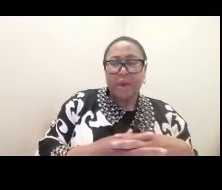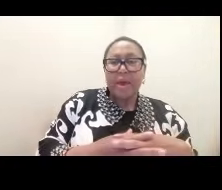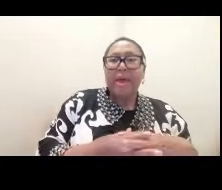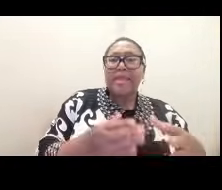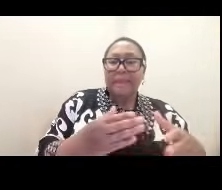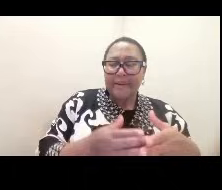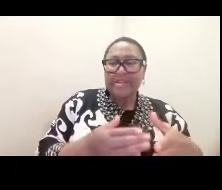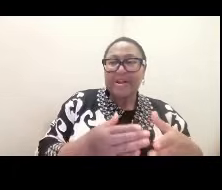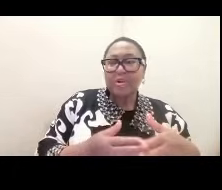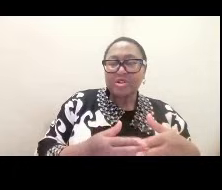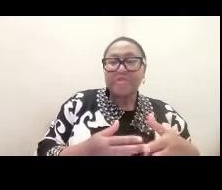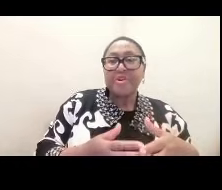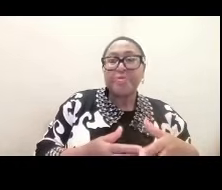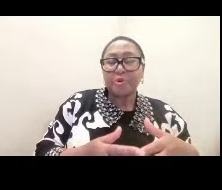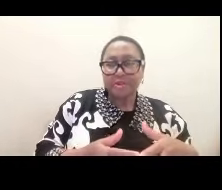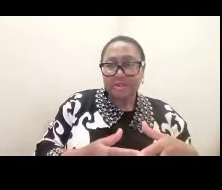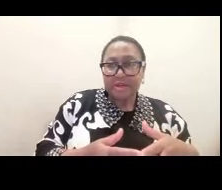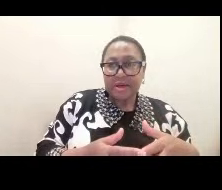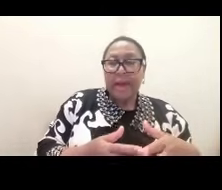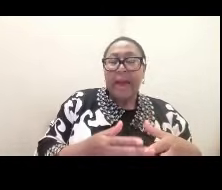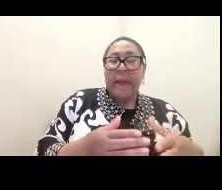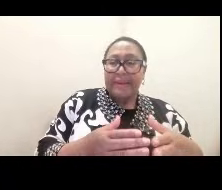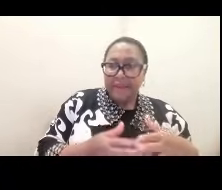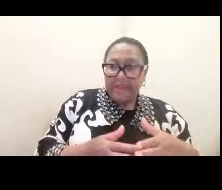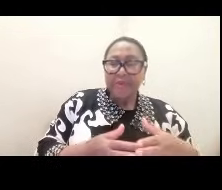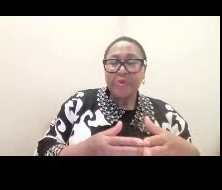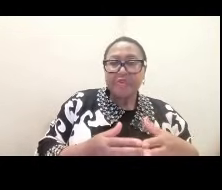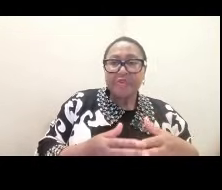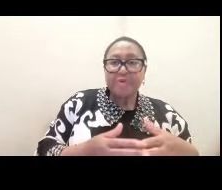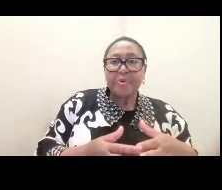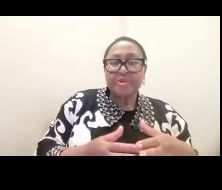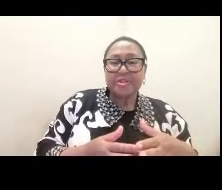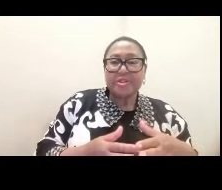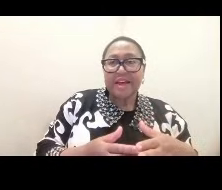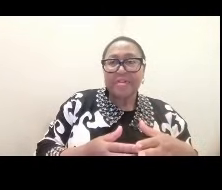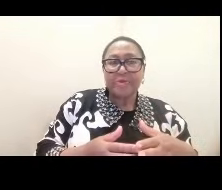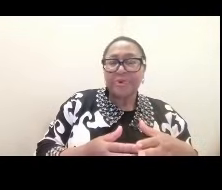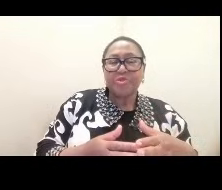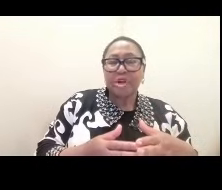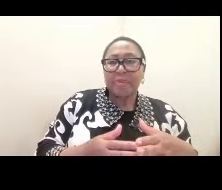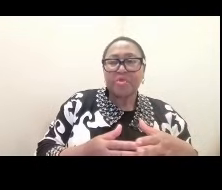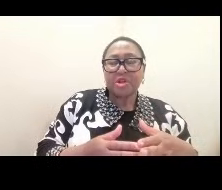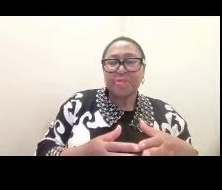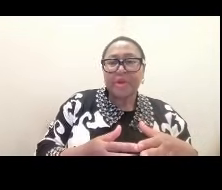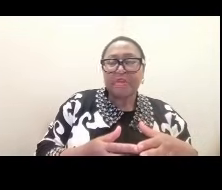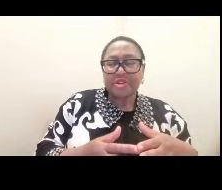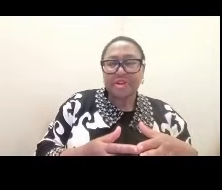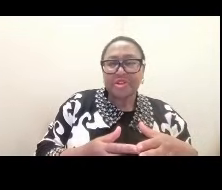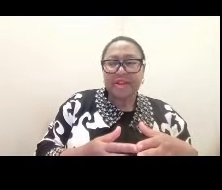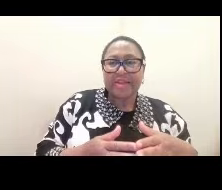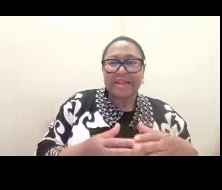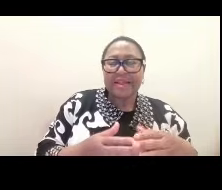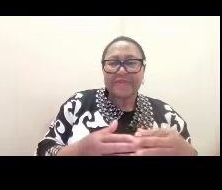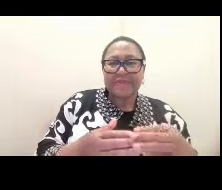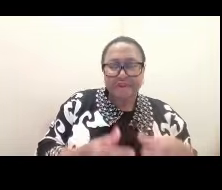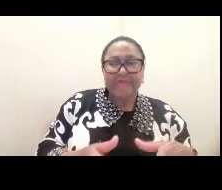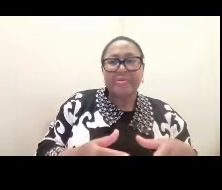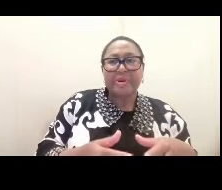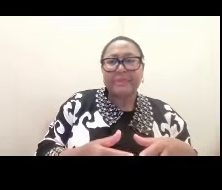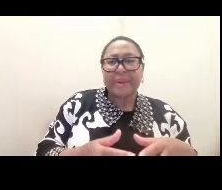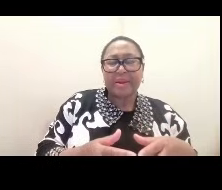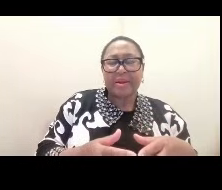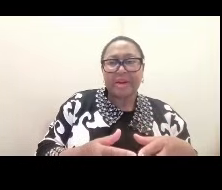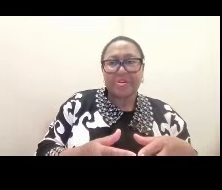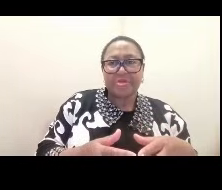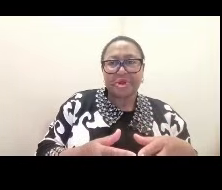Mary Filwe. The budget allocation is very important. Another thing which is very important is that we're not talking about social behavior change. It's very,